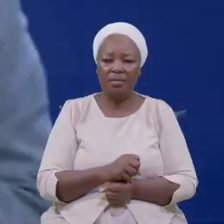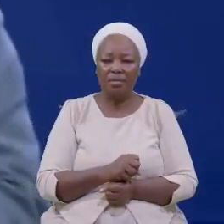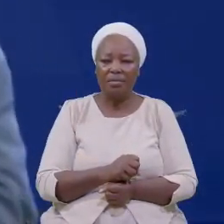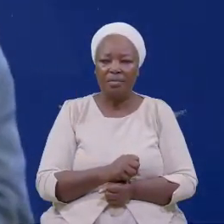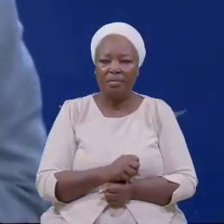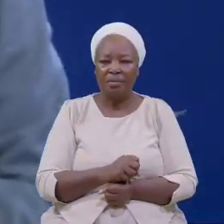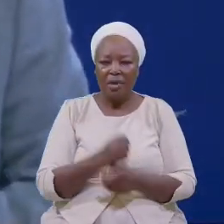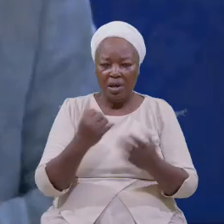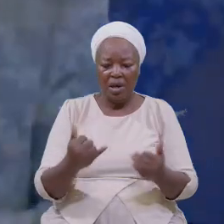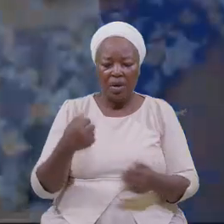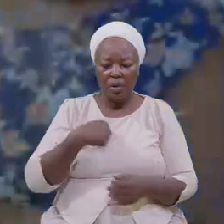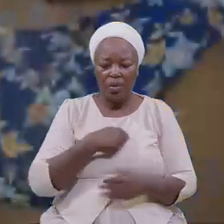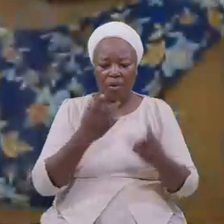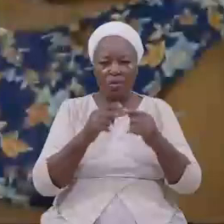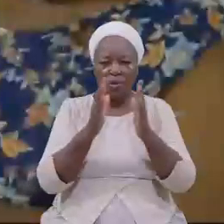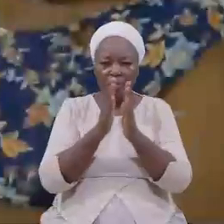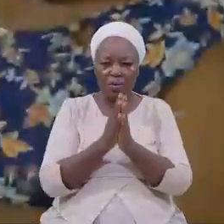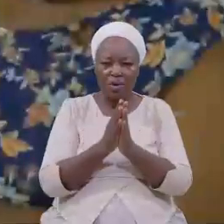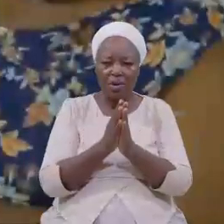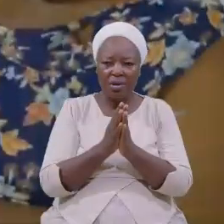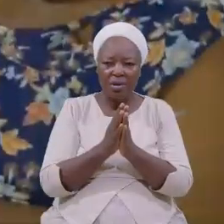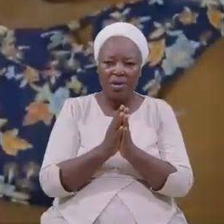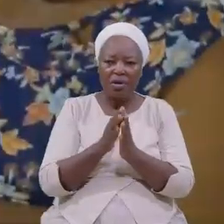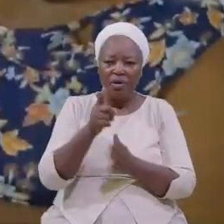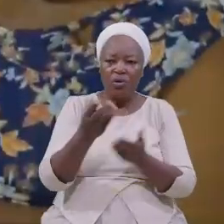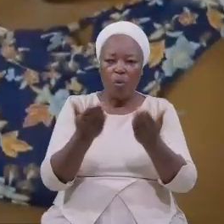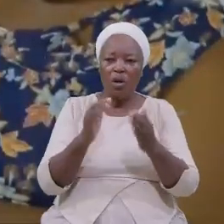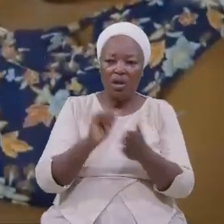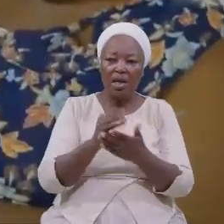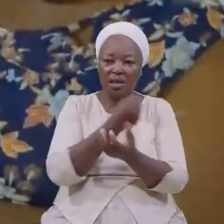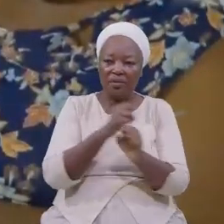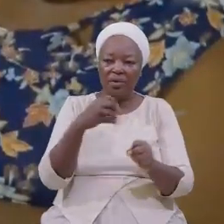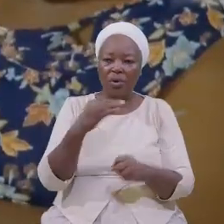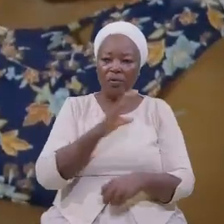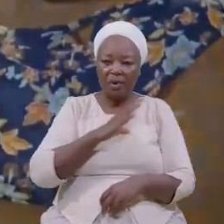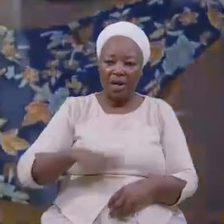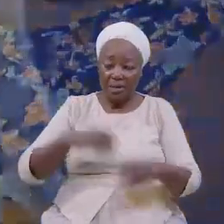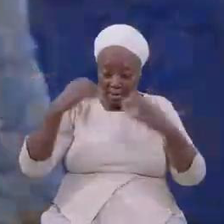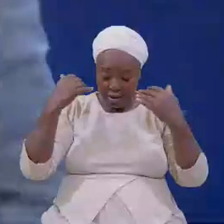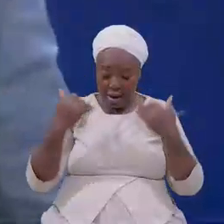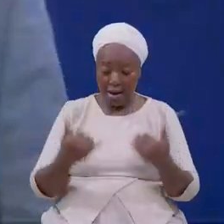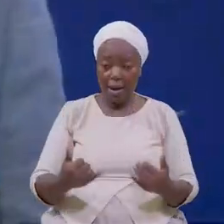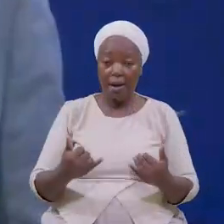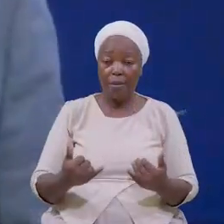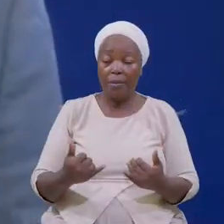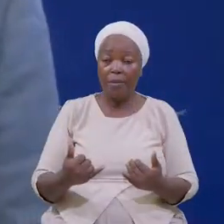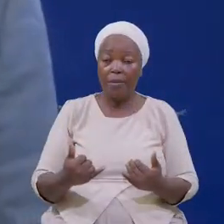Heads bowed, eyes closed. You want that salvation of Christ right now.